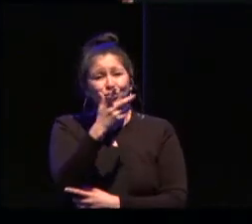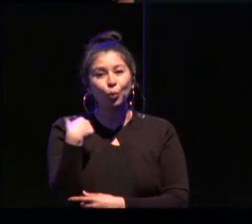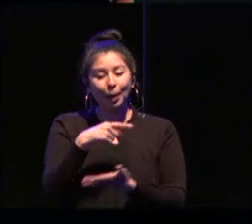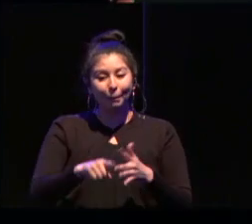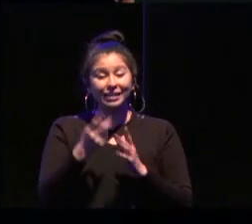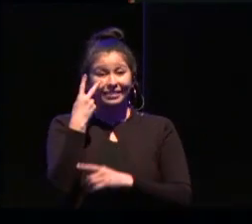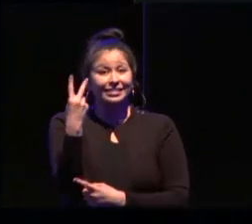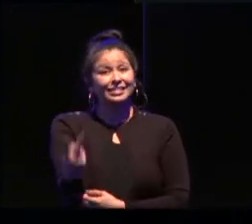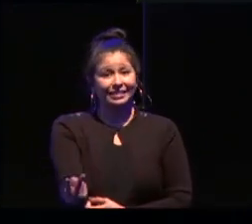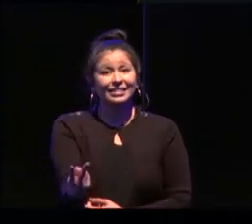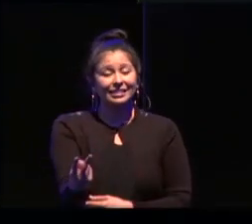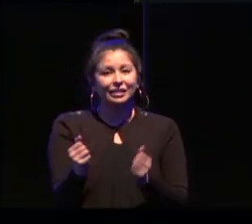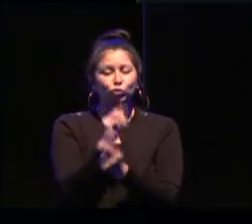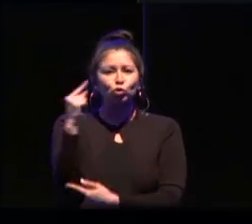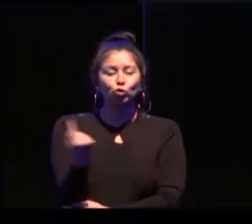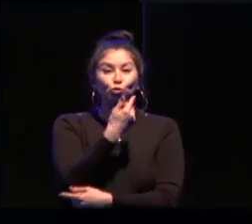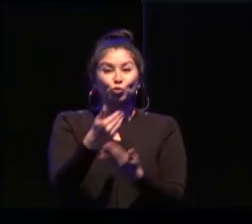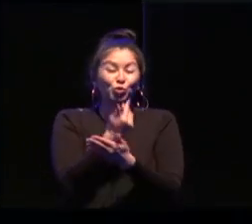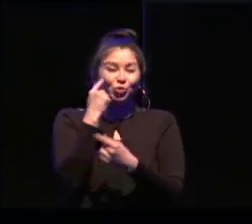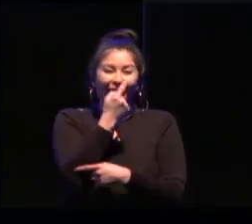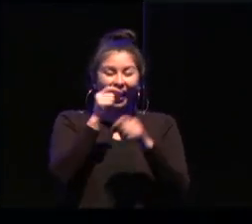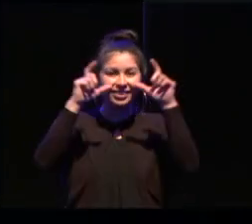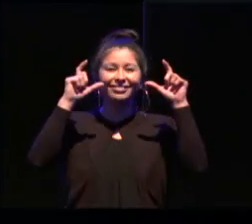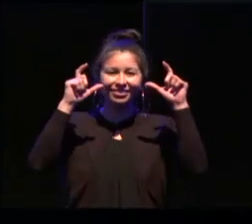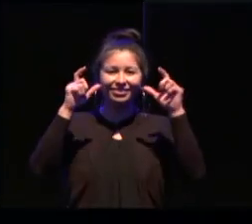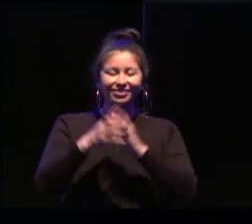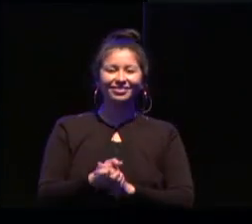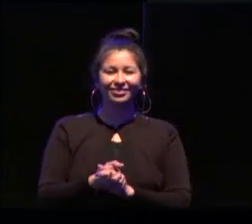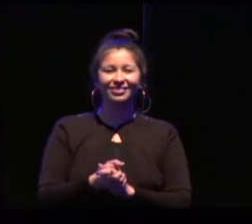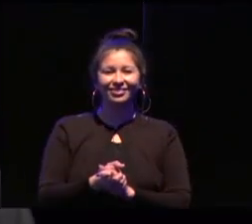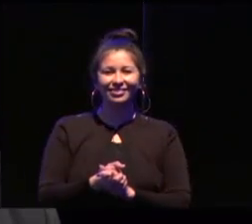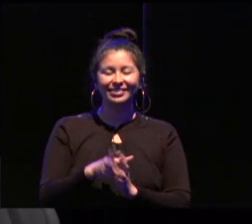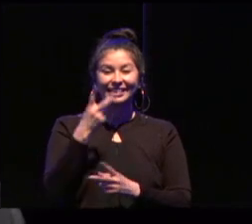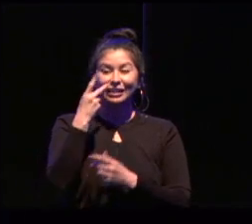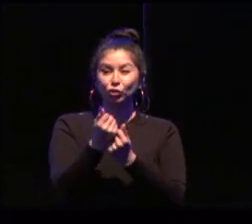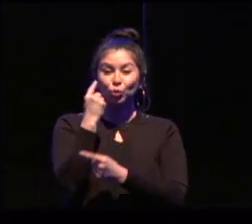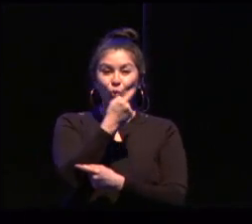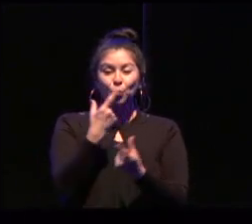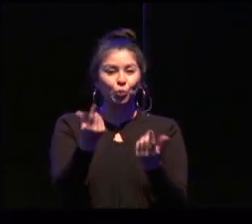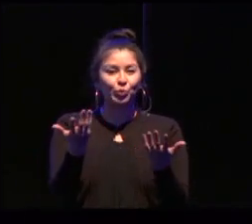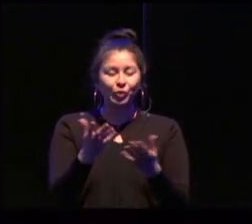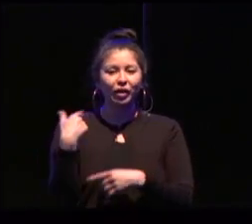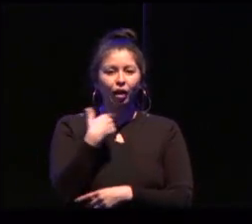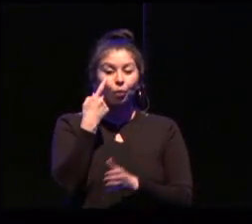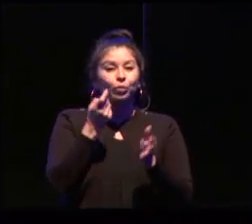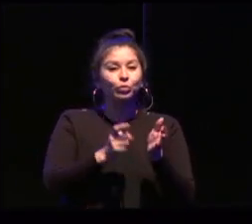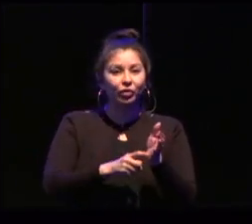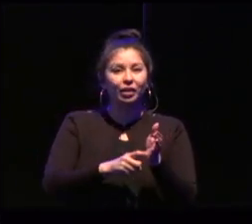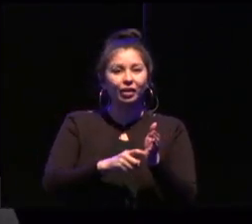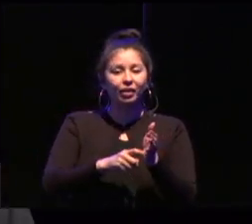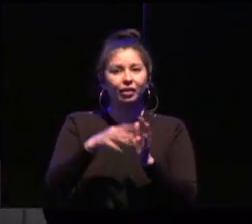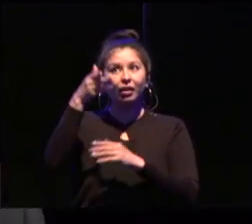see with new eyes. And in seeing with new eyes, we recognize